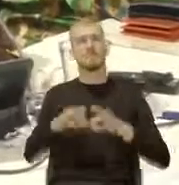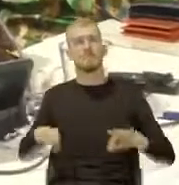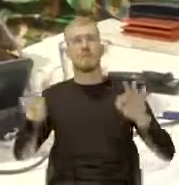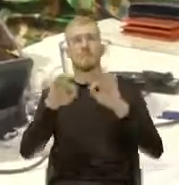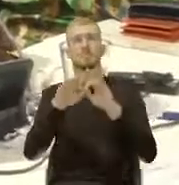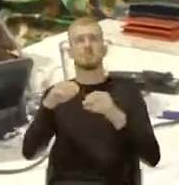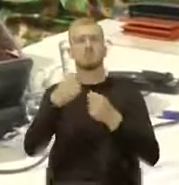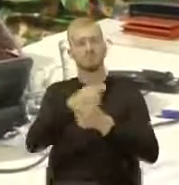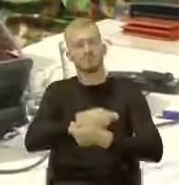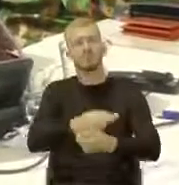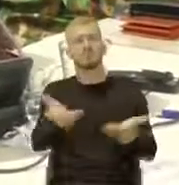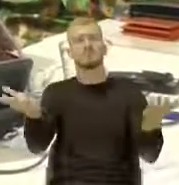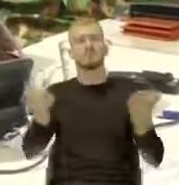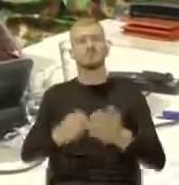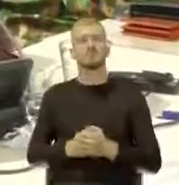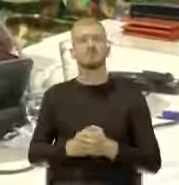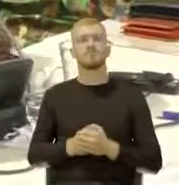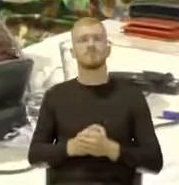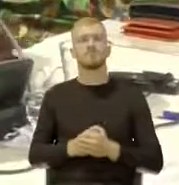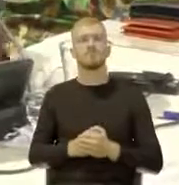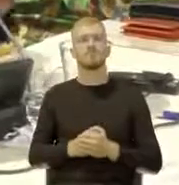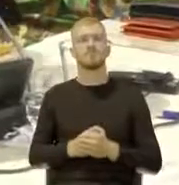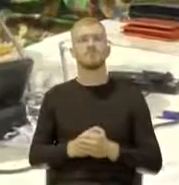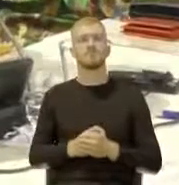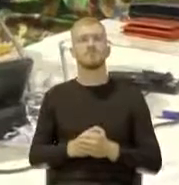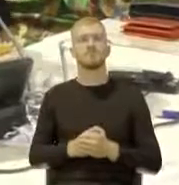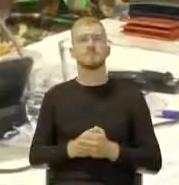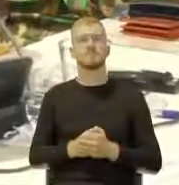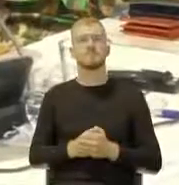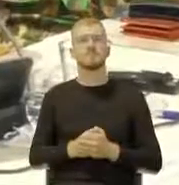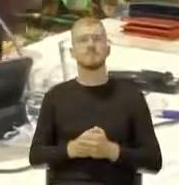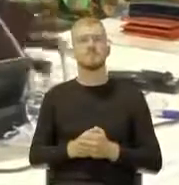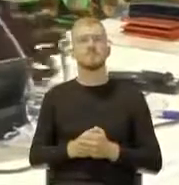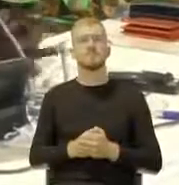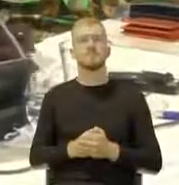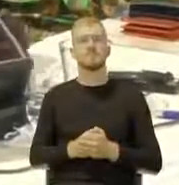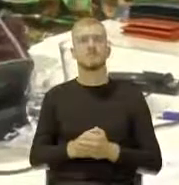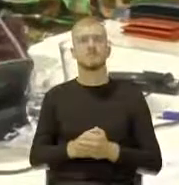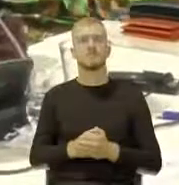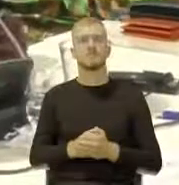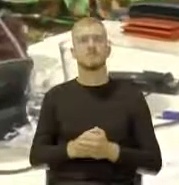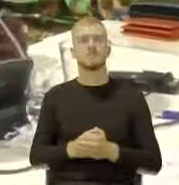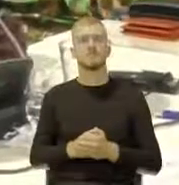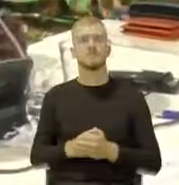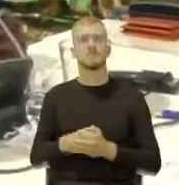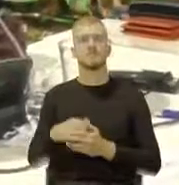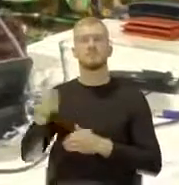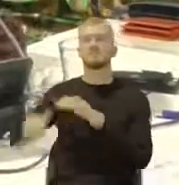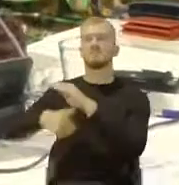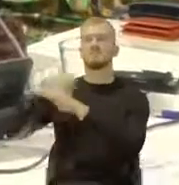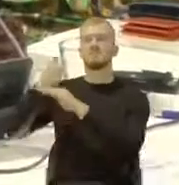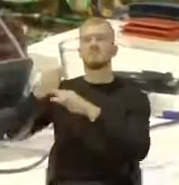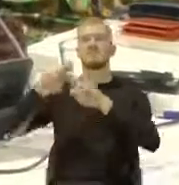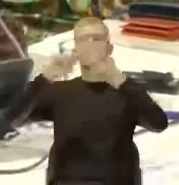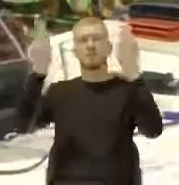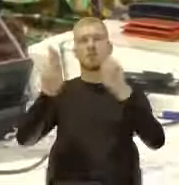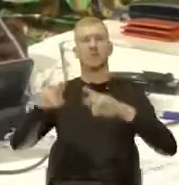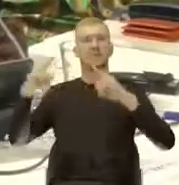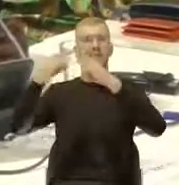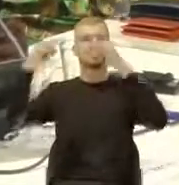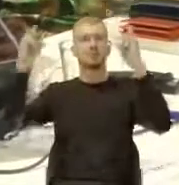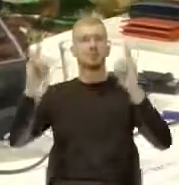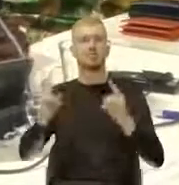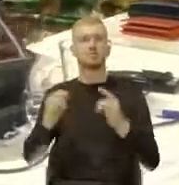institution. And as such, they think that by the definition which is there in the statutes is that